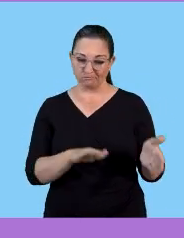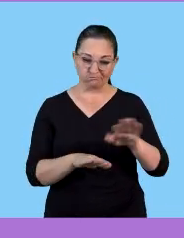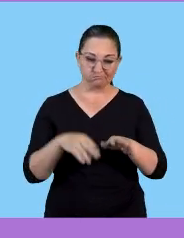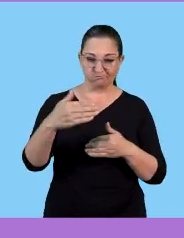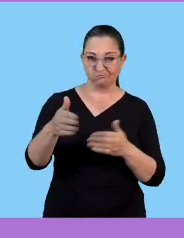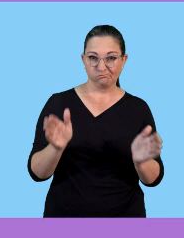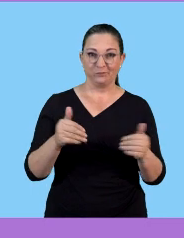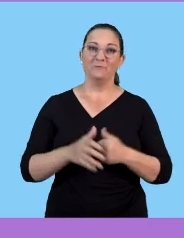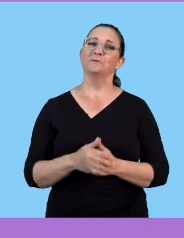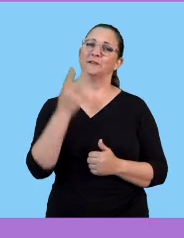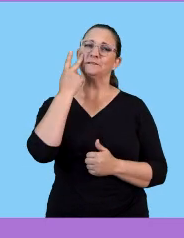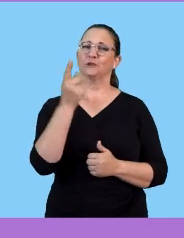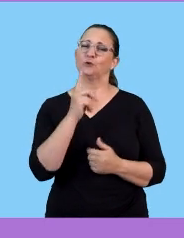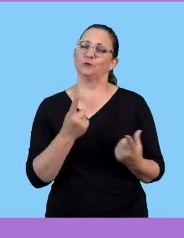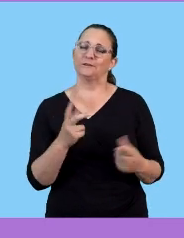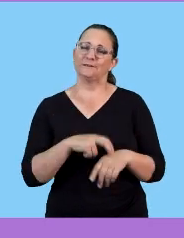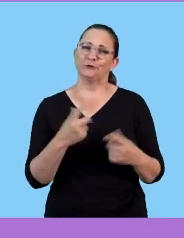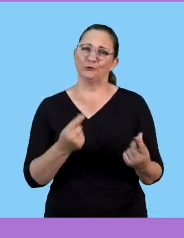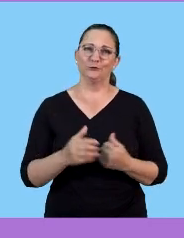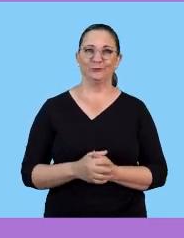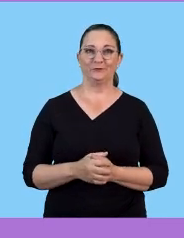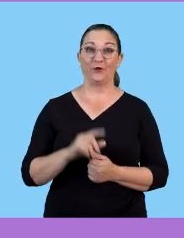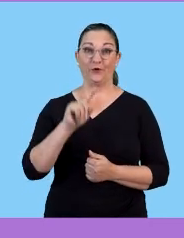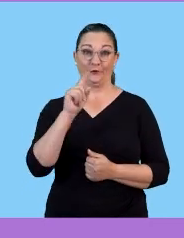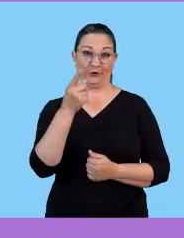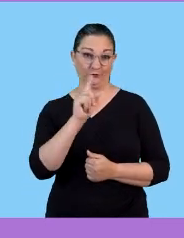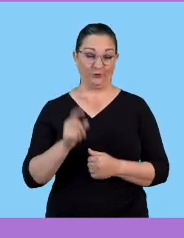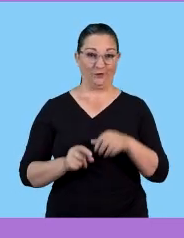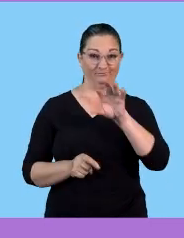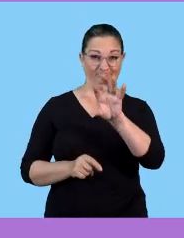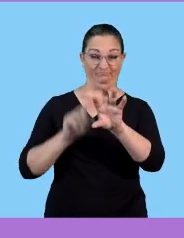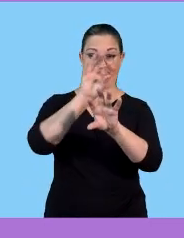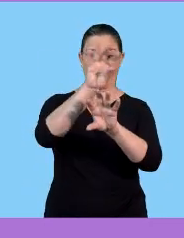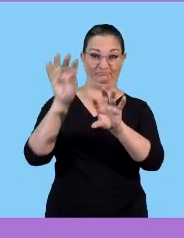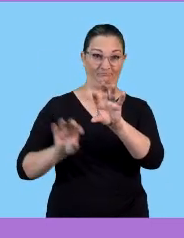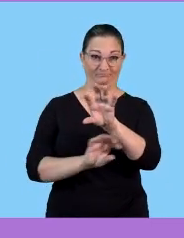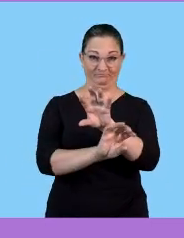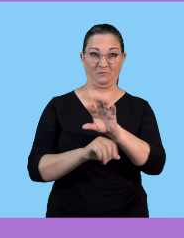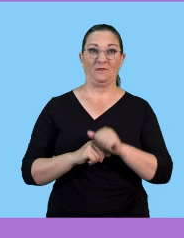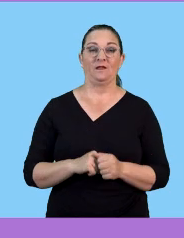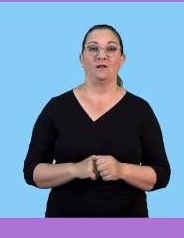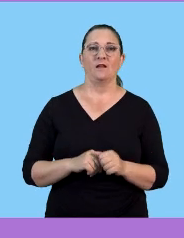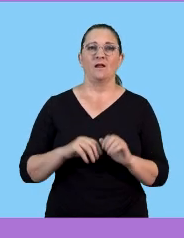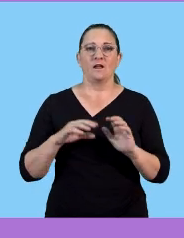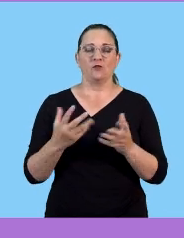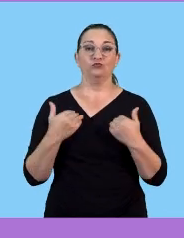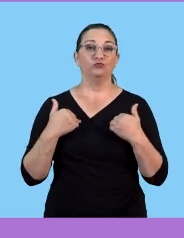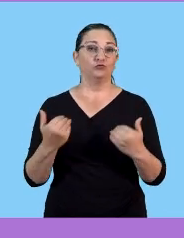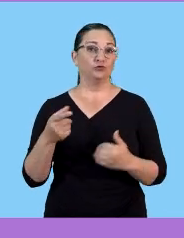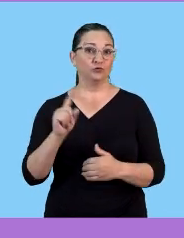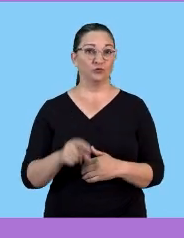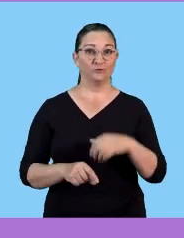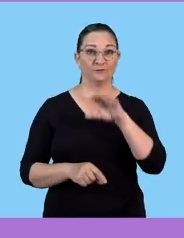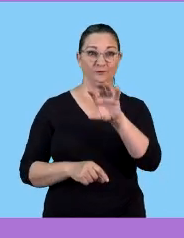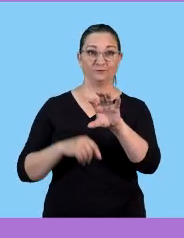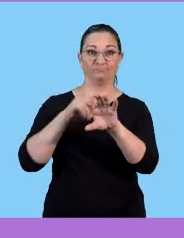packaging. Let's see what we've got to do. But first, again, we've got to look at our concept map. The concept map starts, or I will start